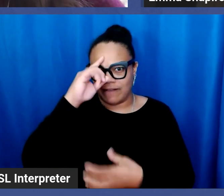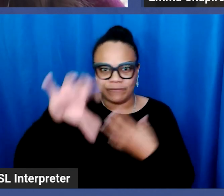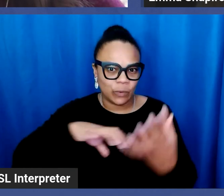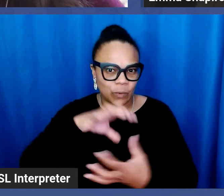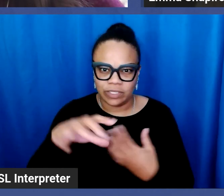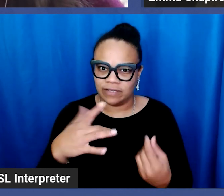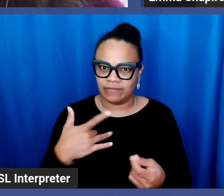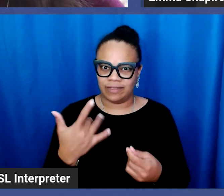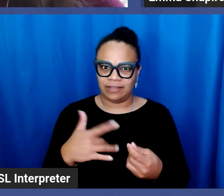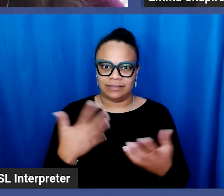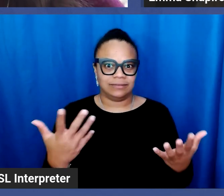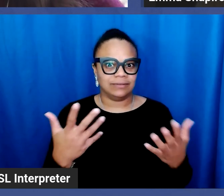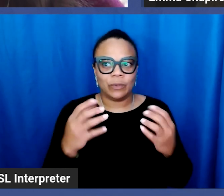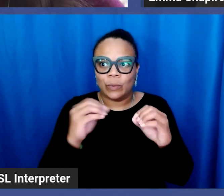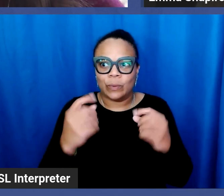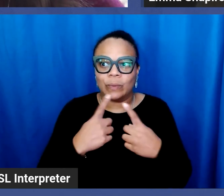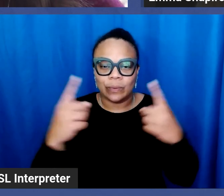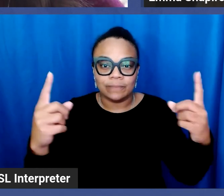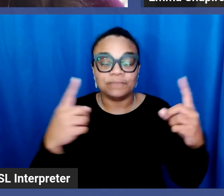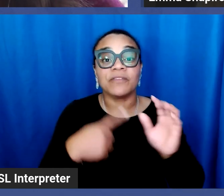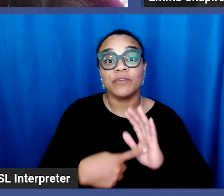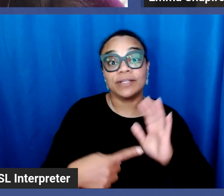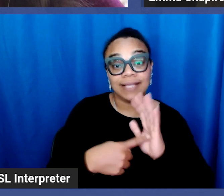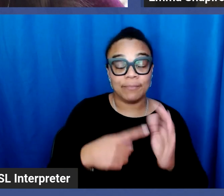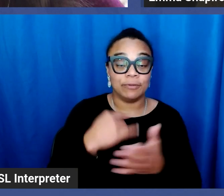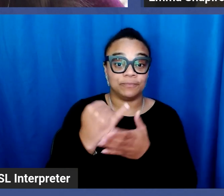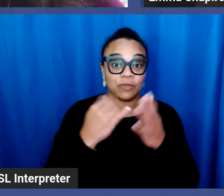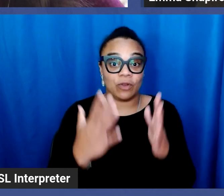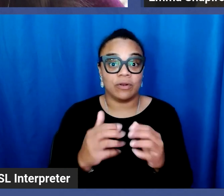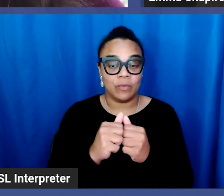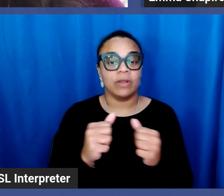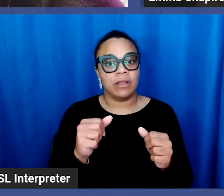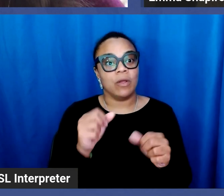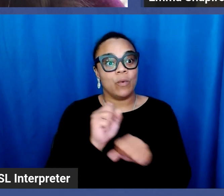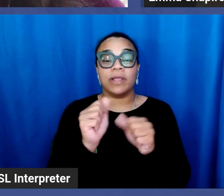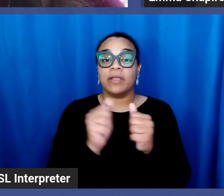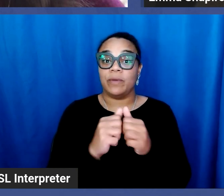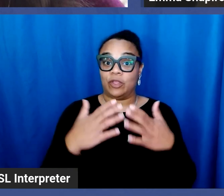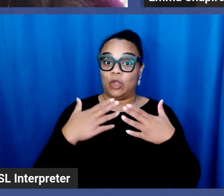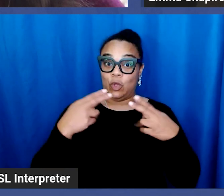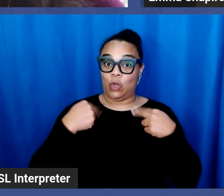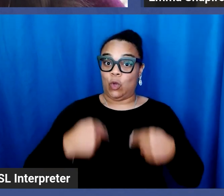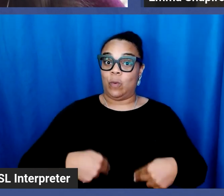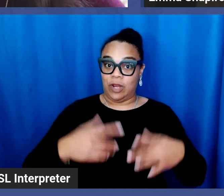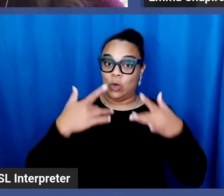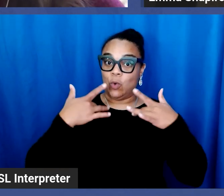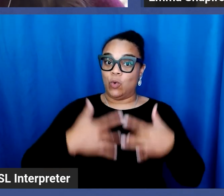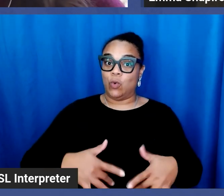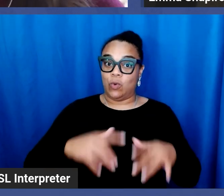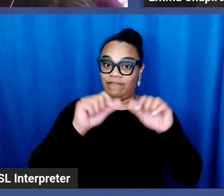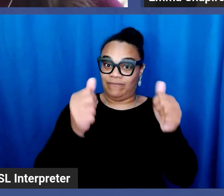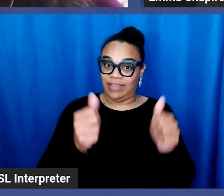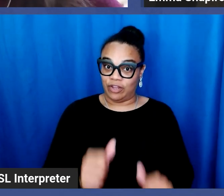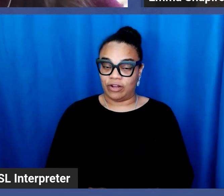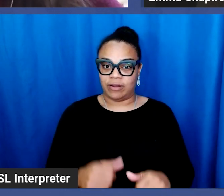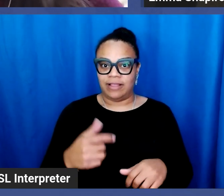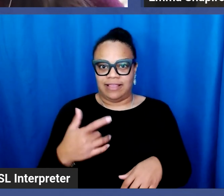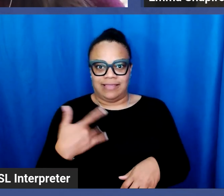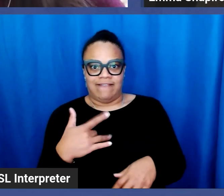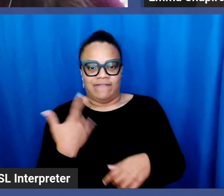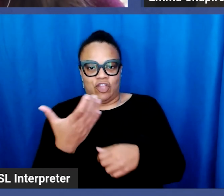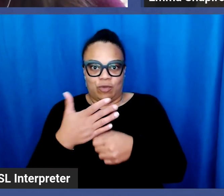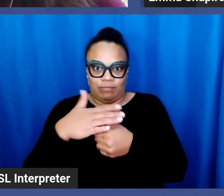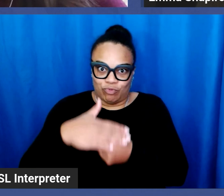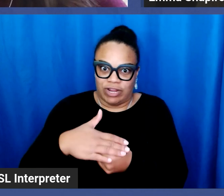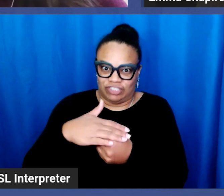nowhere. So, for example, artists working with the human nude figure are continuing to feel pressure to change how they represent their